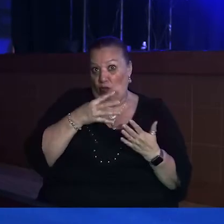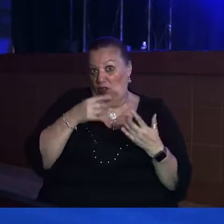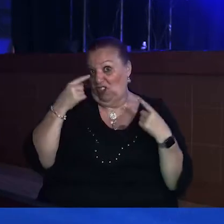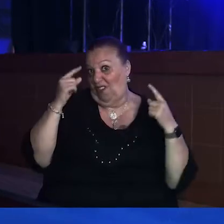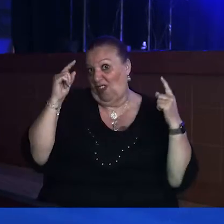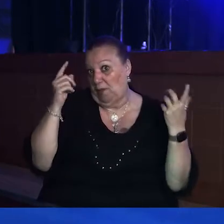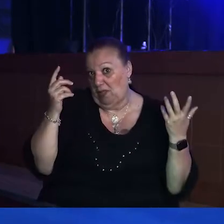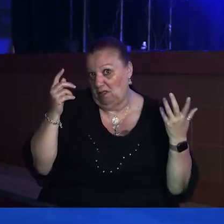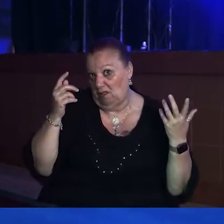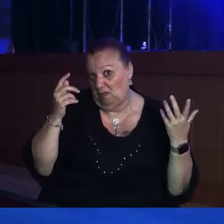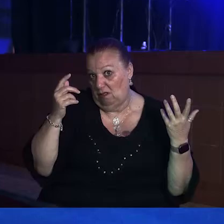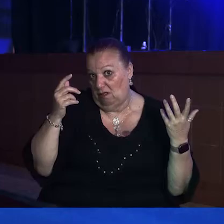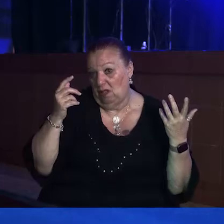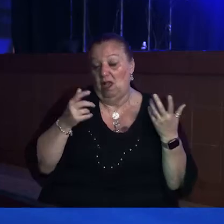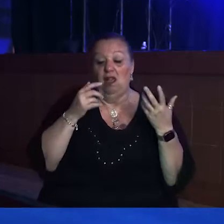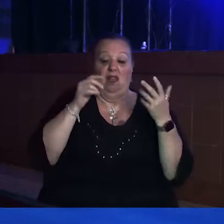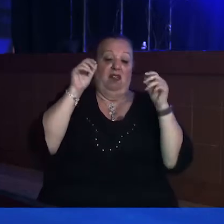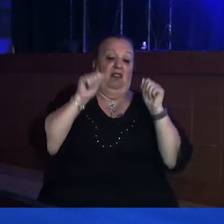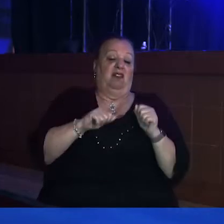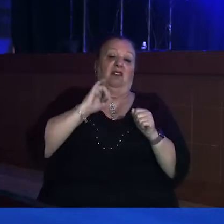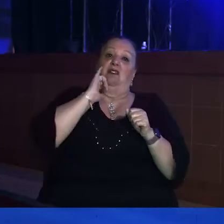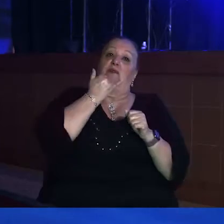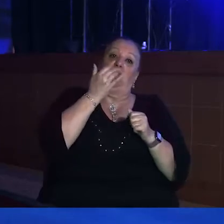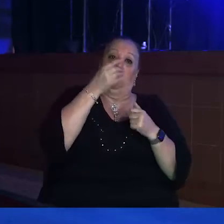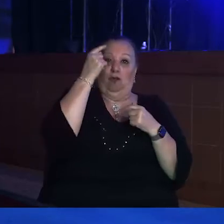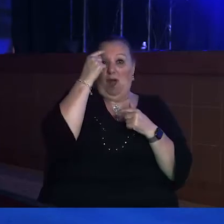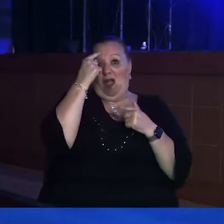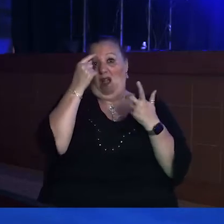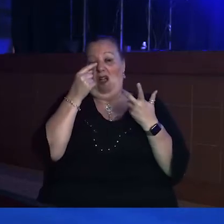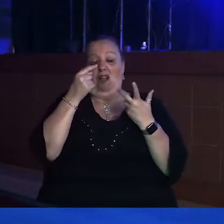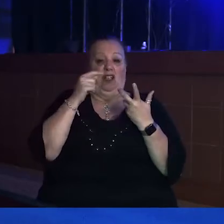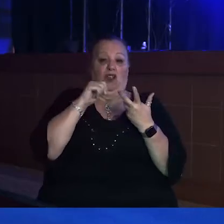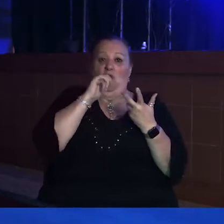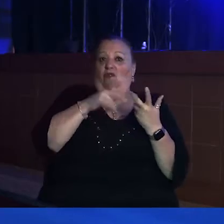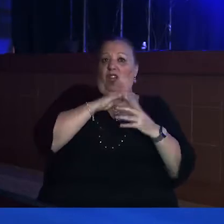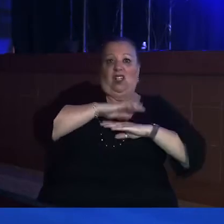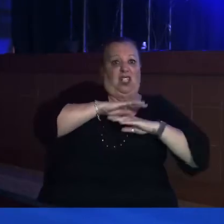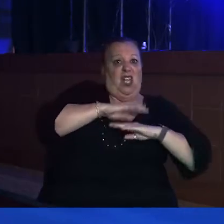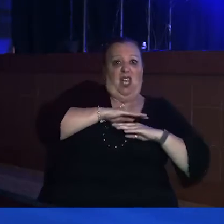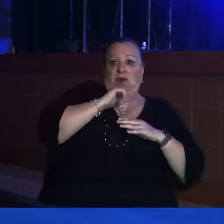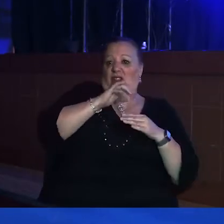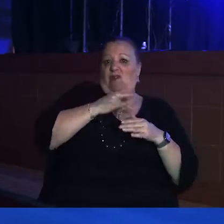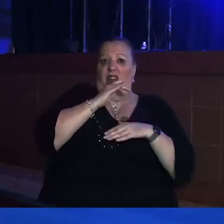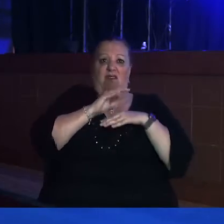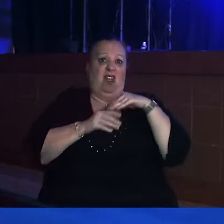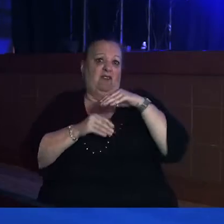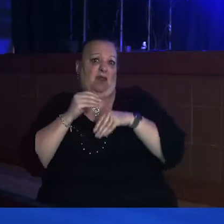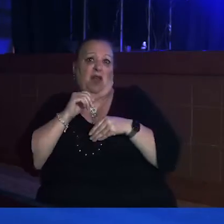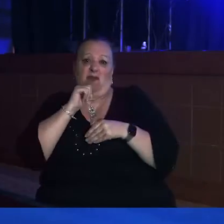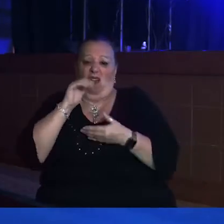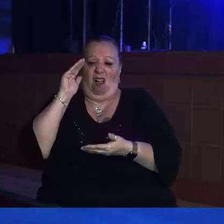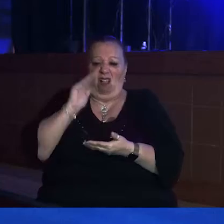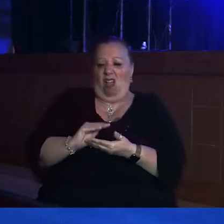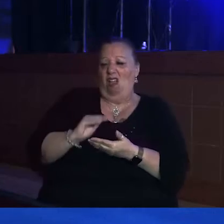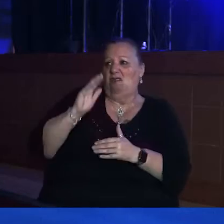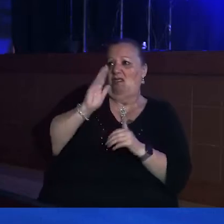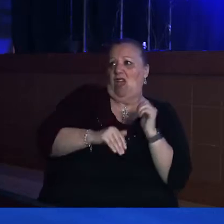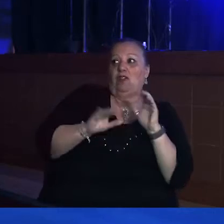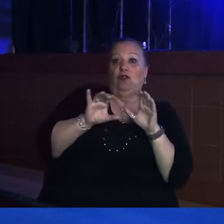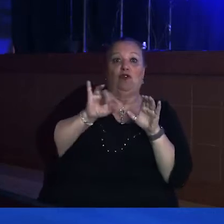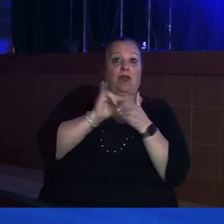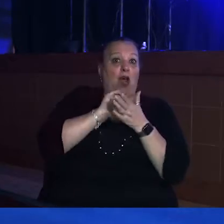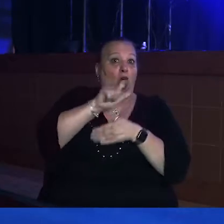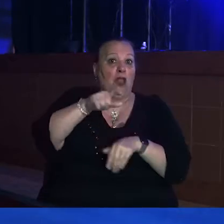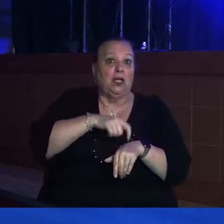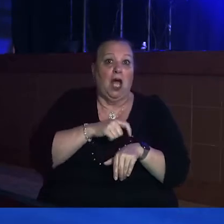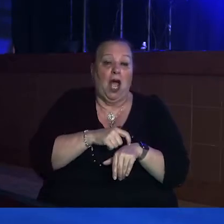and it can mess with you. It can mess with your contentment. It can make you insecure. It can make you feel less than if you constantly do that. It can skew